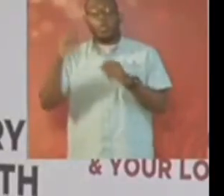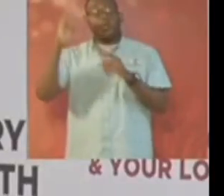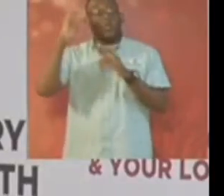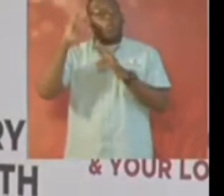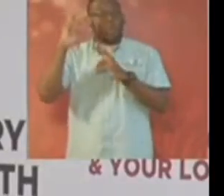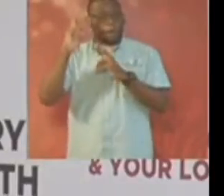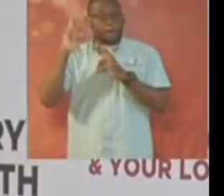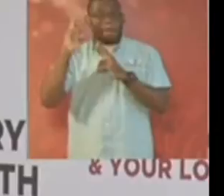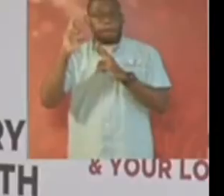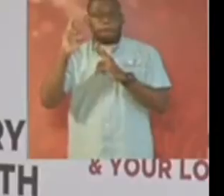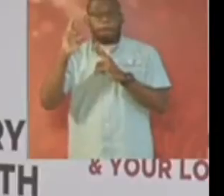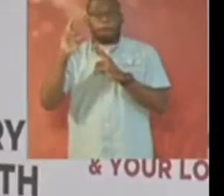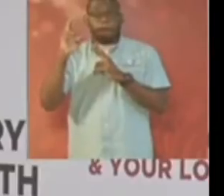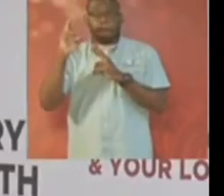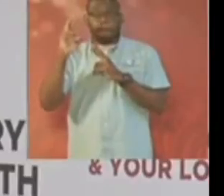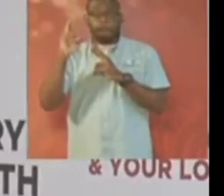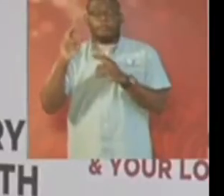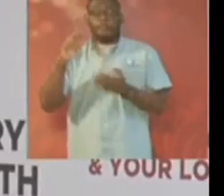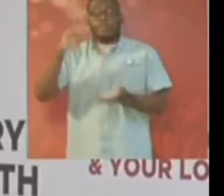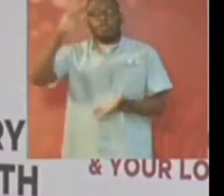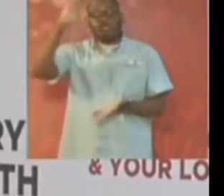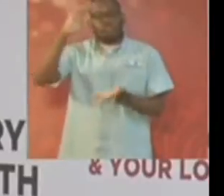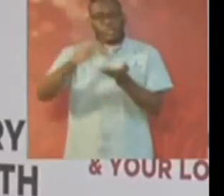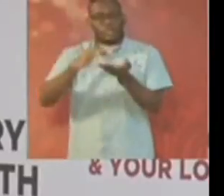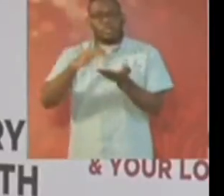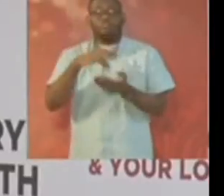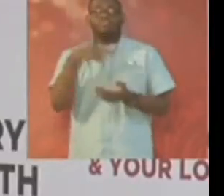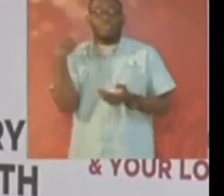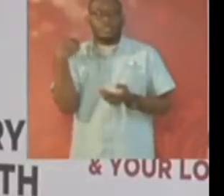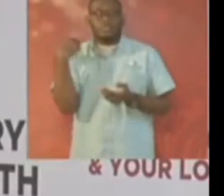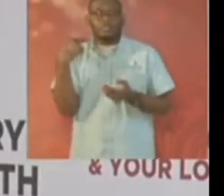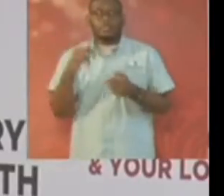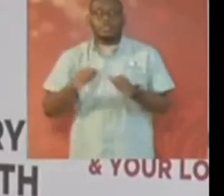reduce the risk of super spreader events